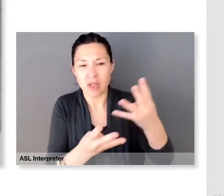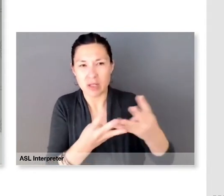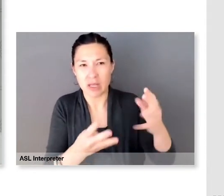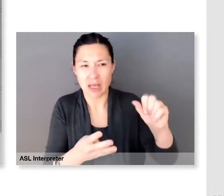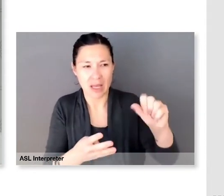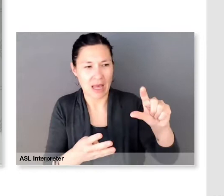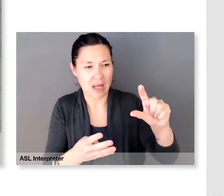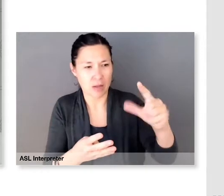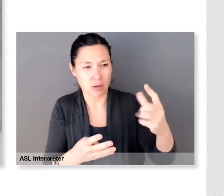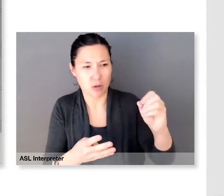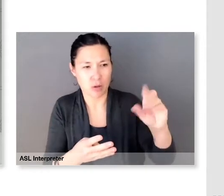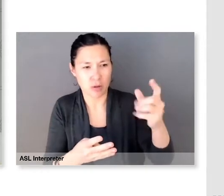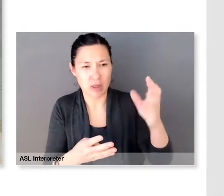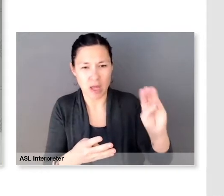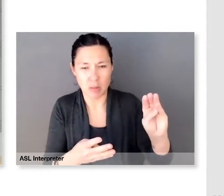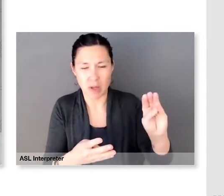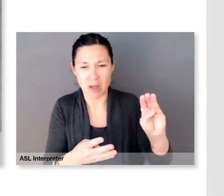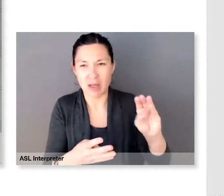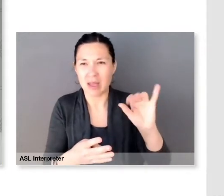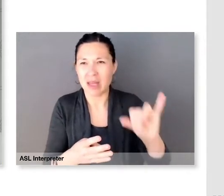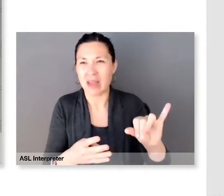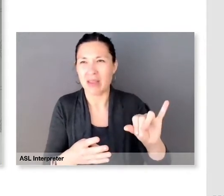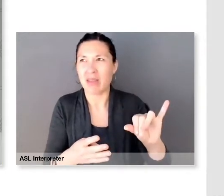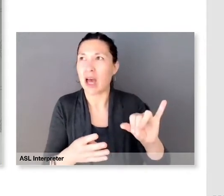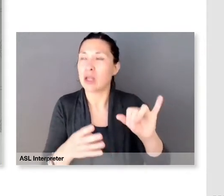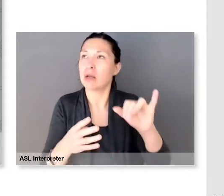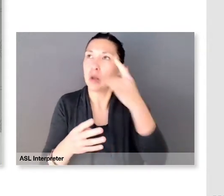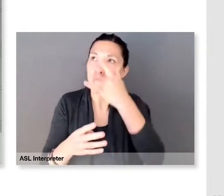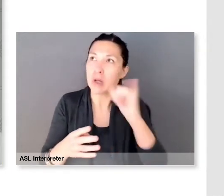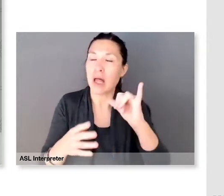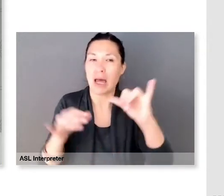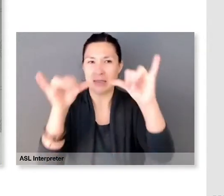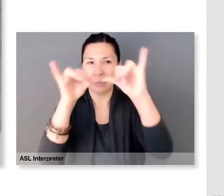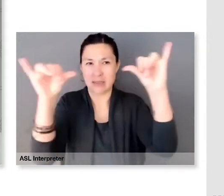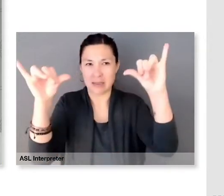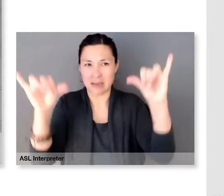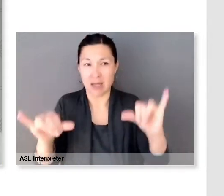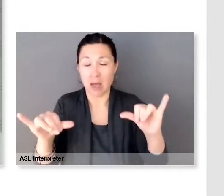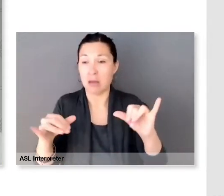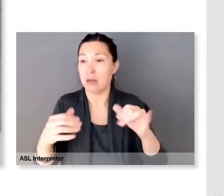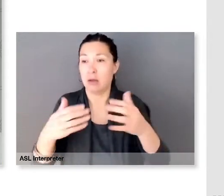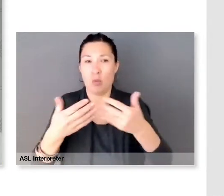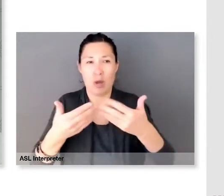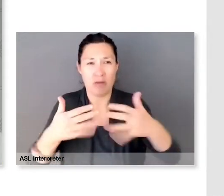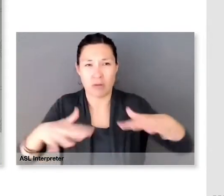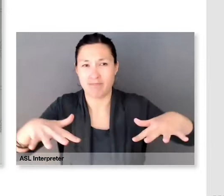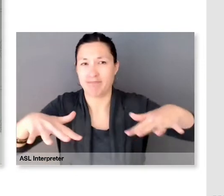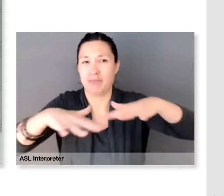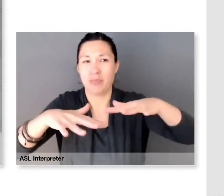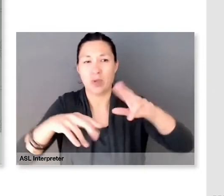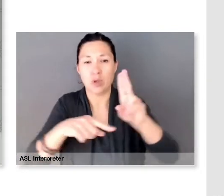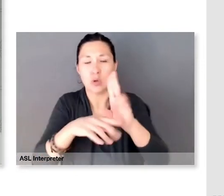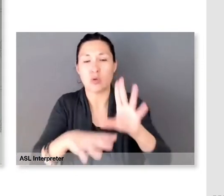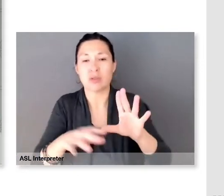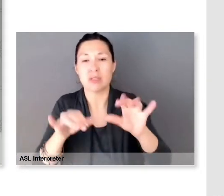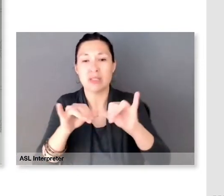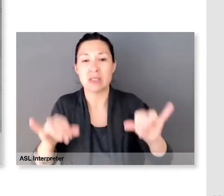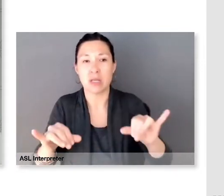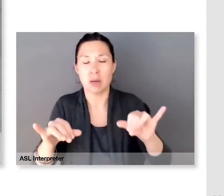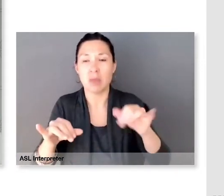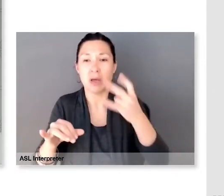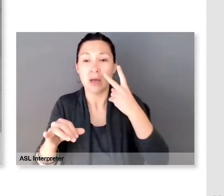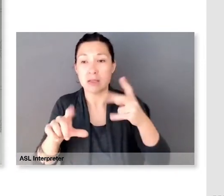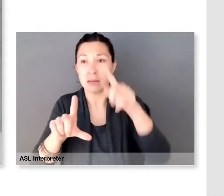you imagine a kind of a system where you have all of the users of the system along a vertical axis and all